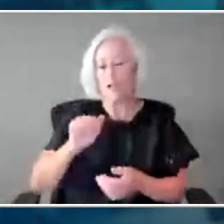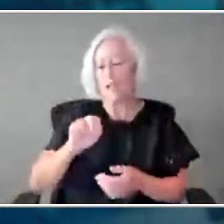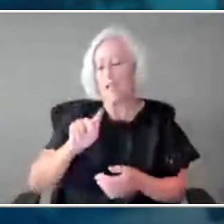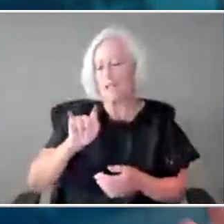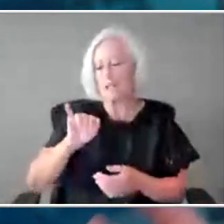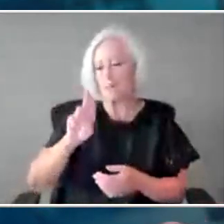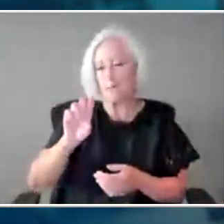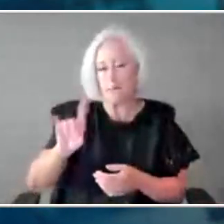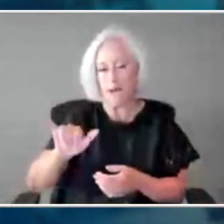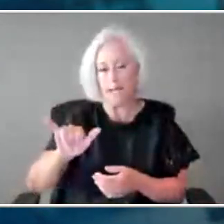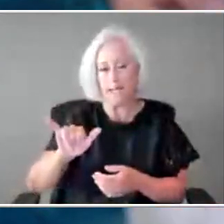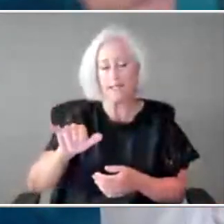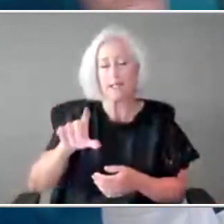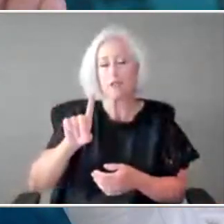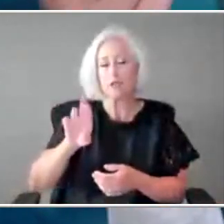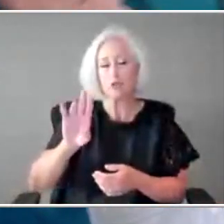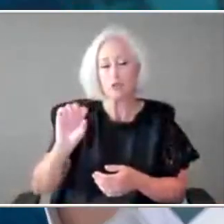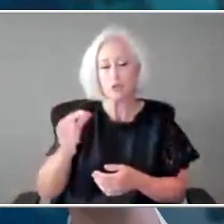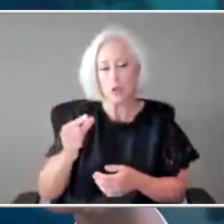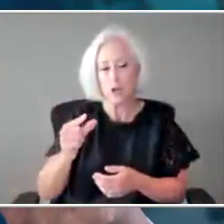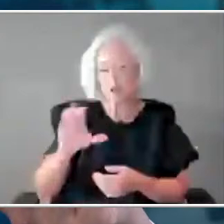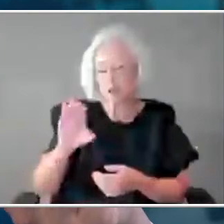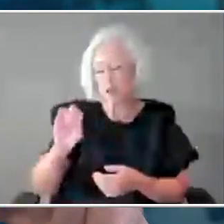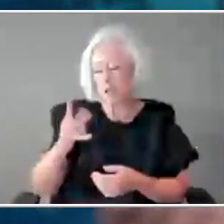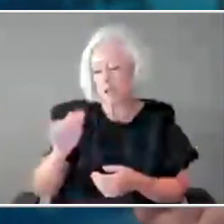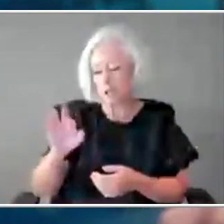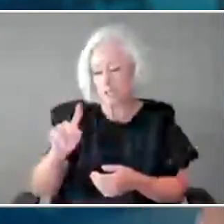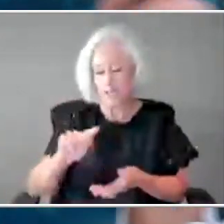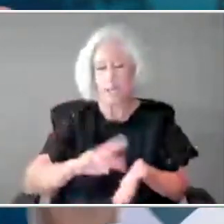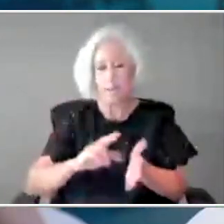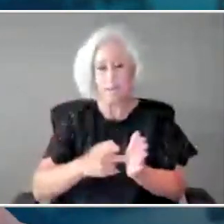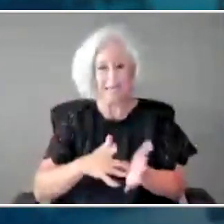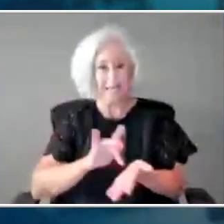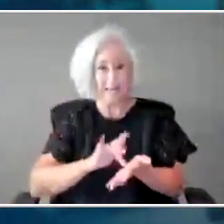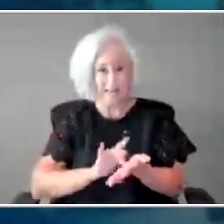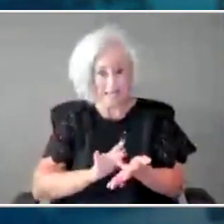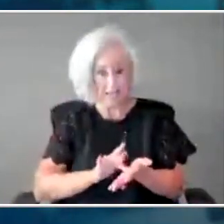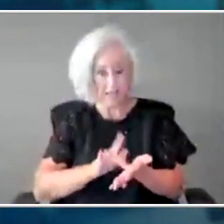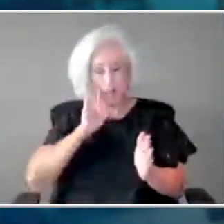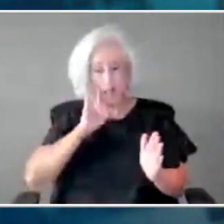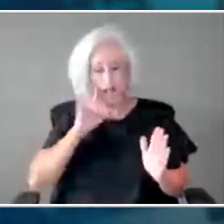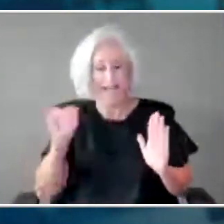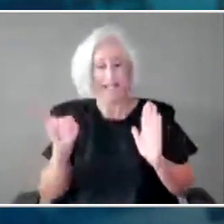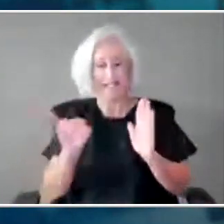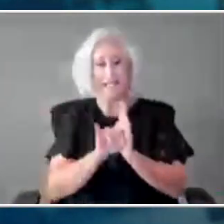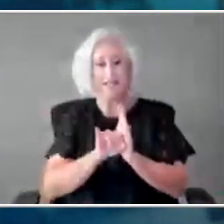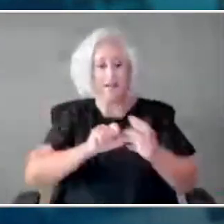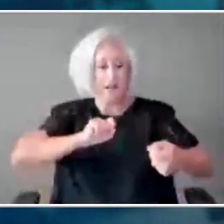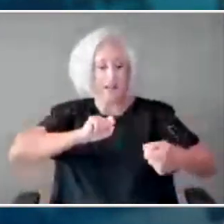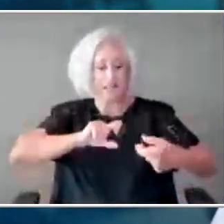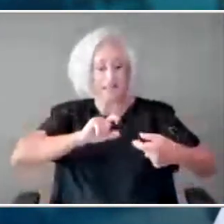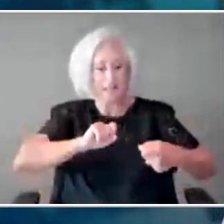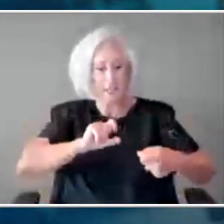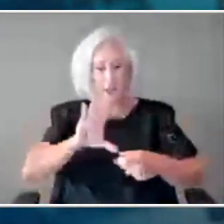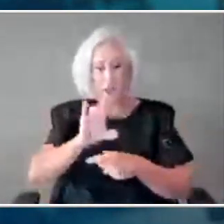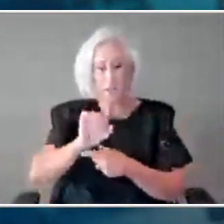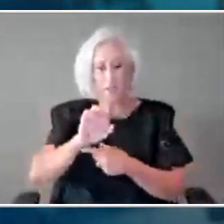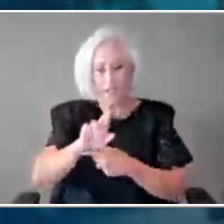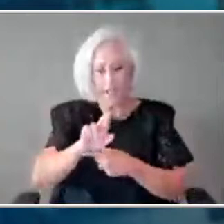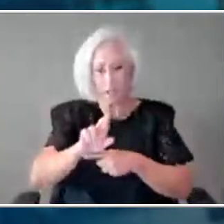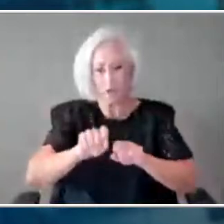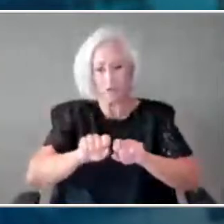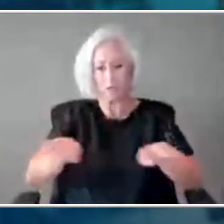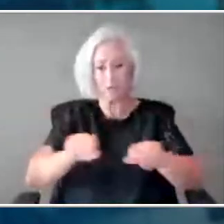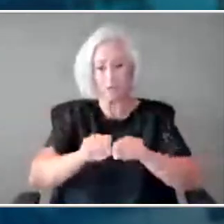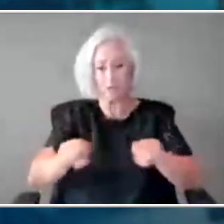of these drugs is to identify a signal that the cancer is putting out that may be more unique to the cancer, so that as opposed to usual chemo that sort of